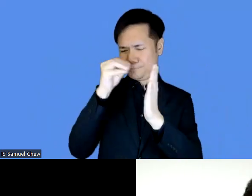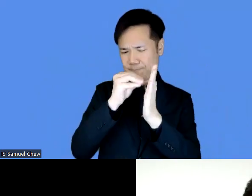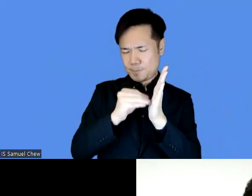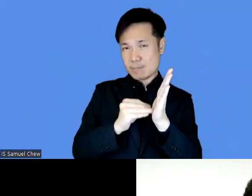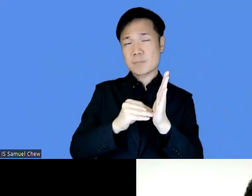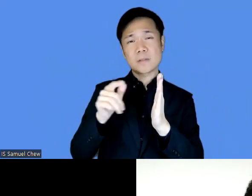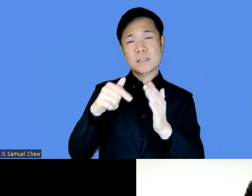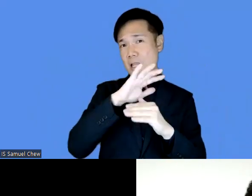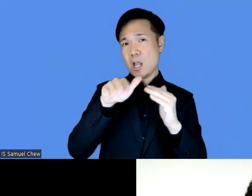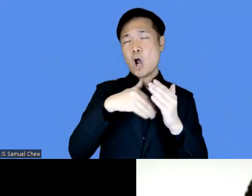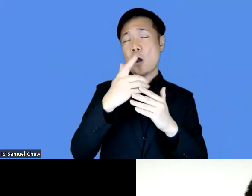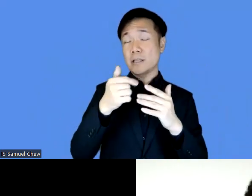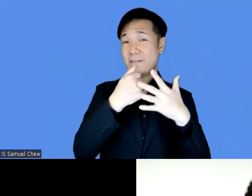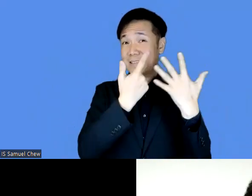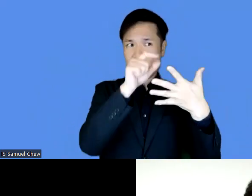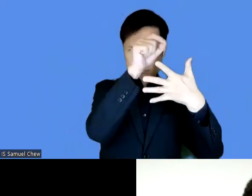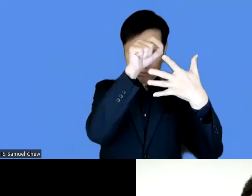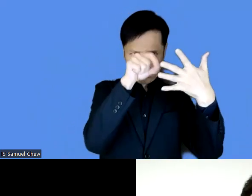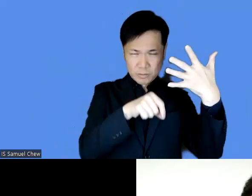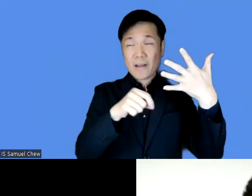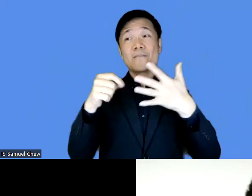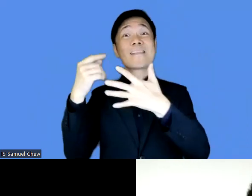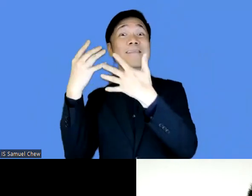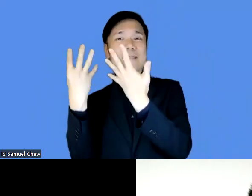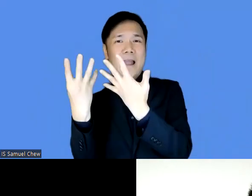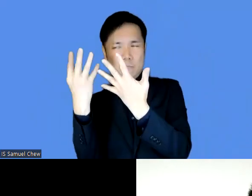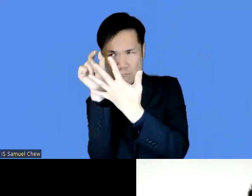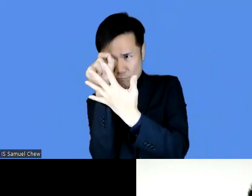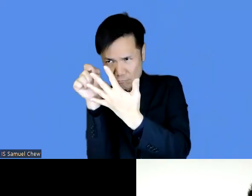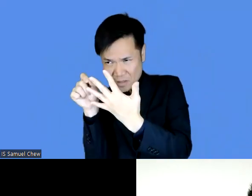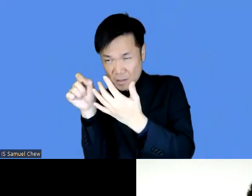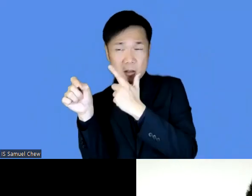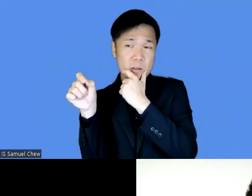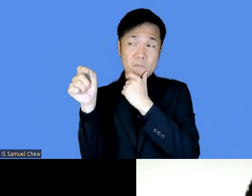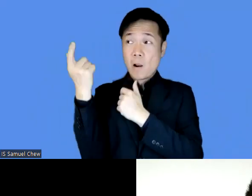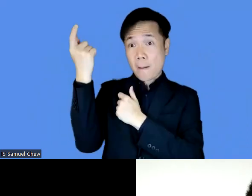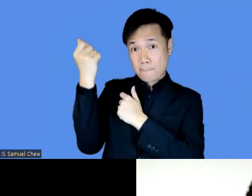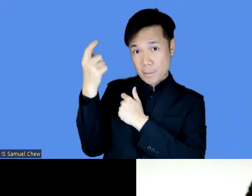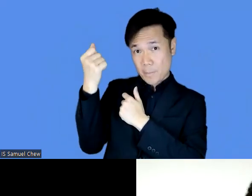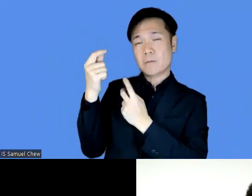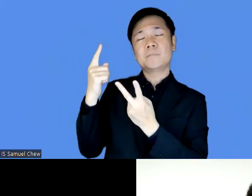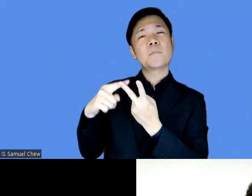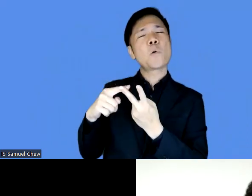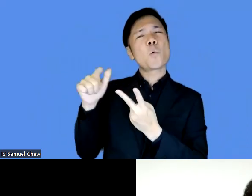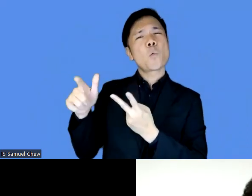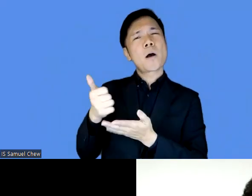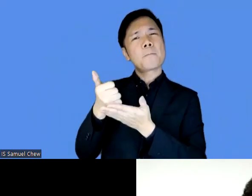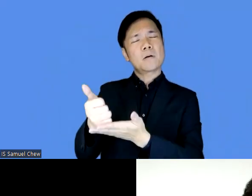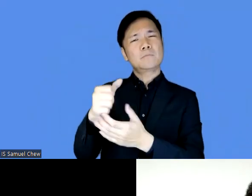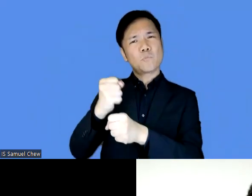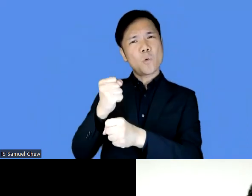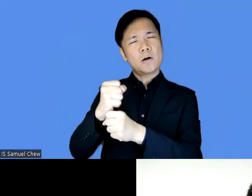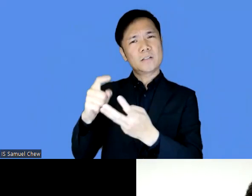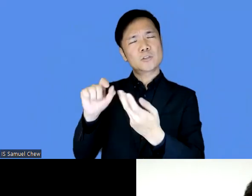service resource indicators in 9 categories, including social security, education, employment, rehabilitation, cultural,